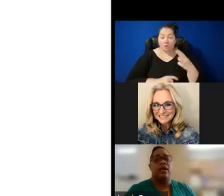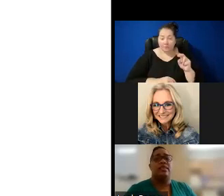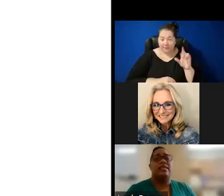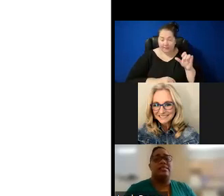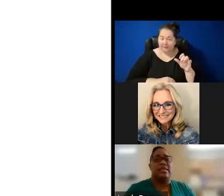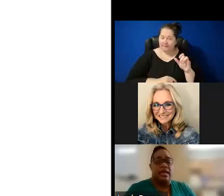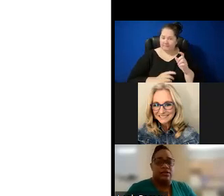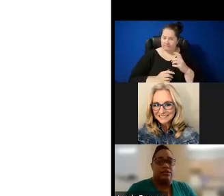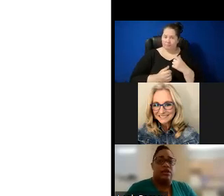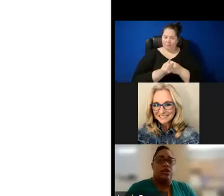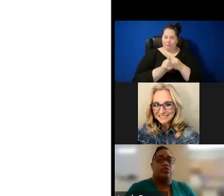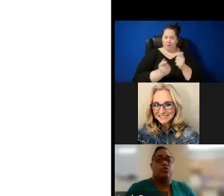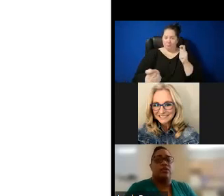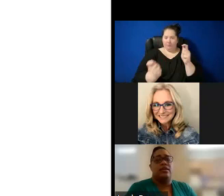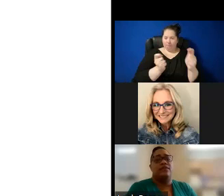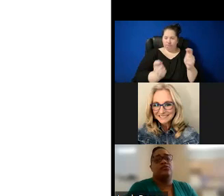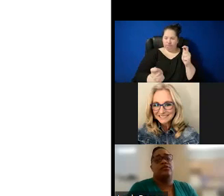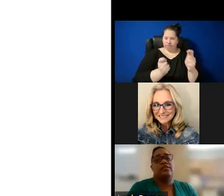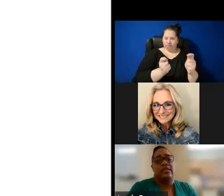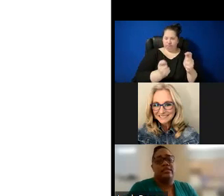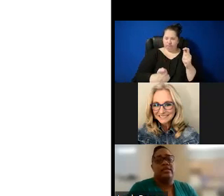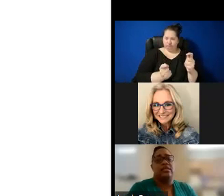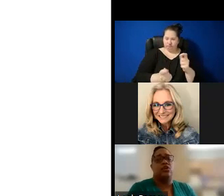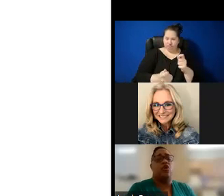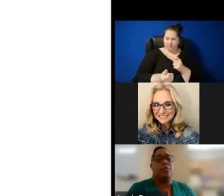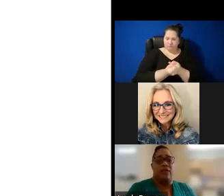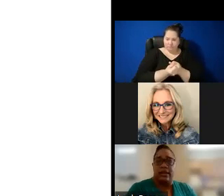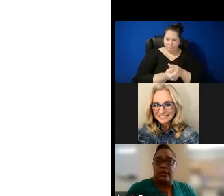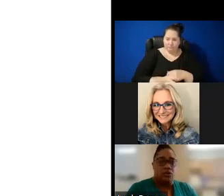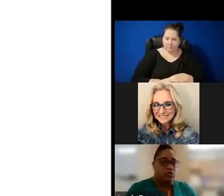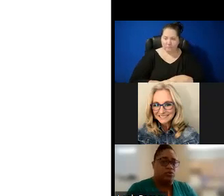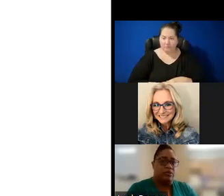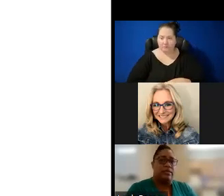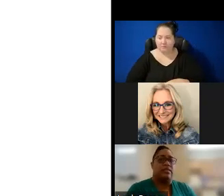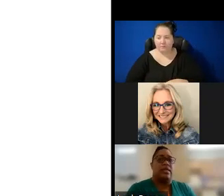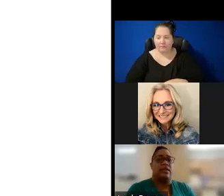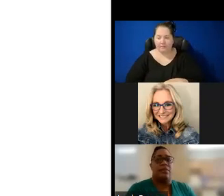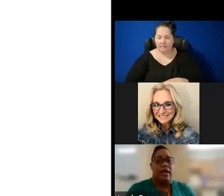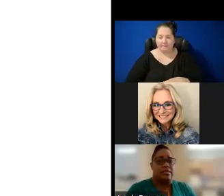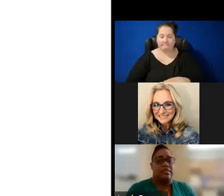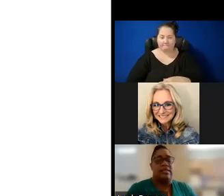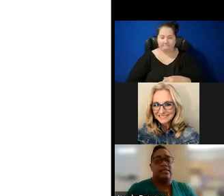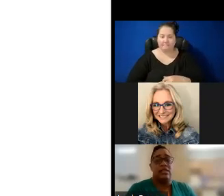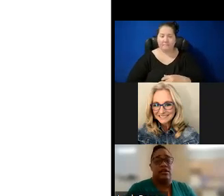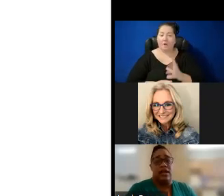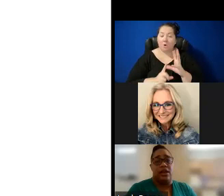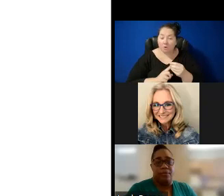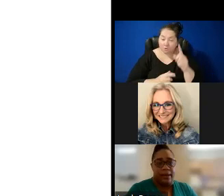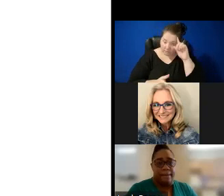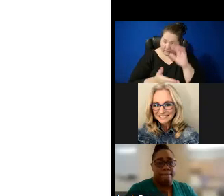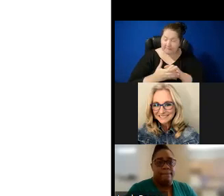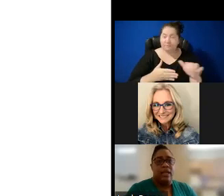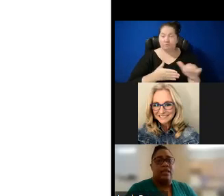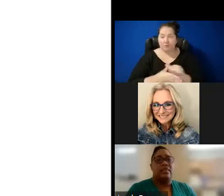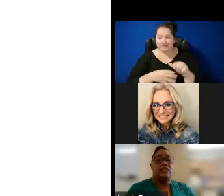support that is tailored to the individual's needs. It's incorporating their cultural beliefs and their practices into their care